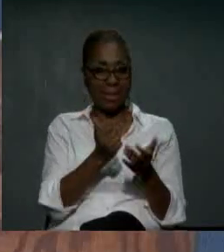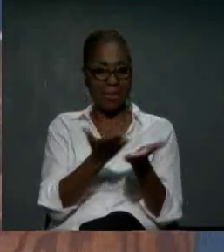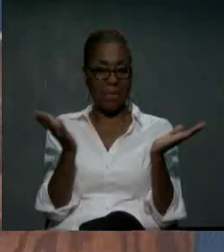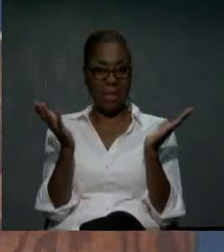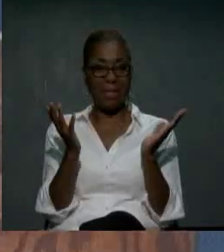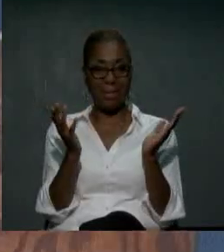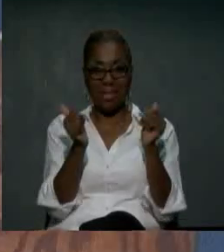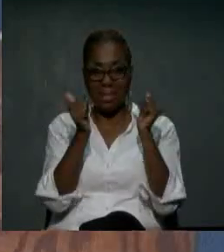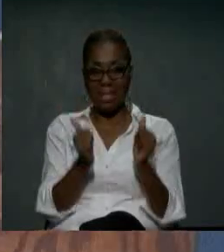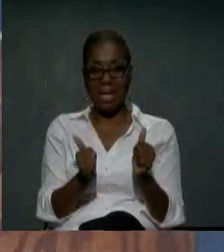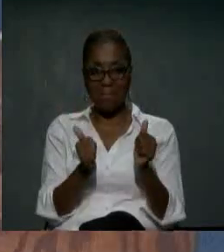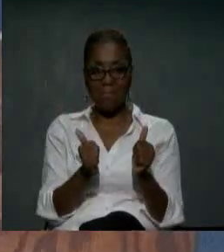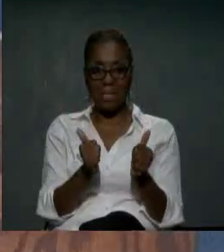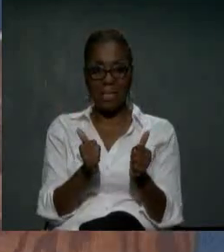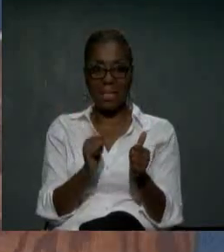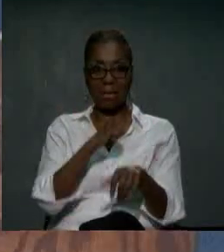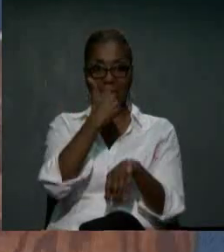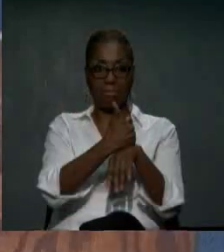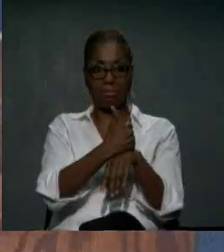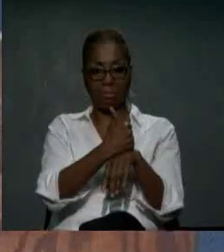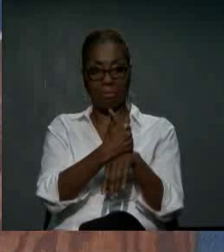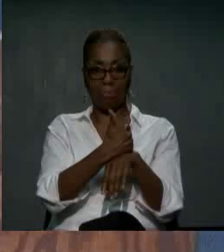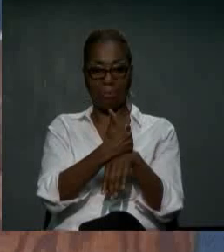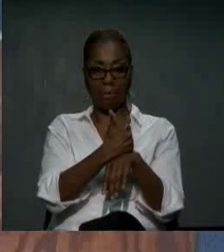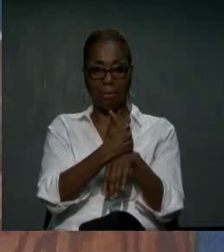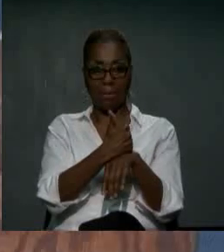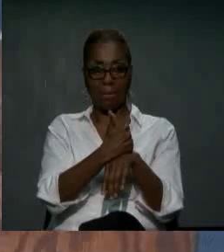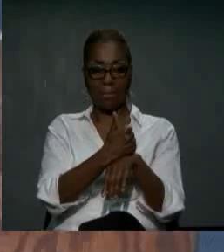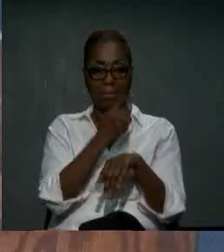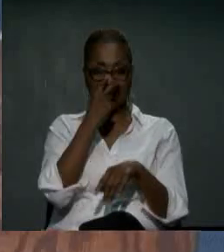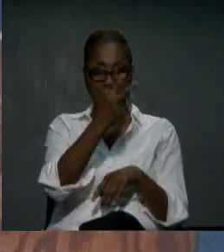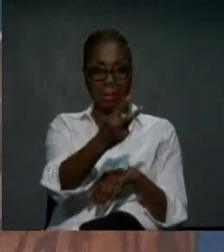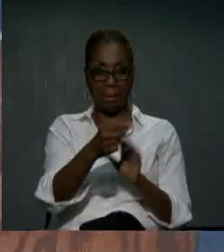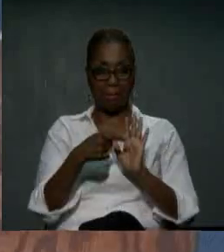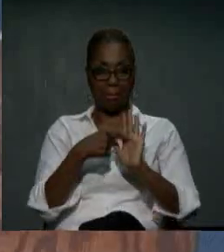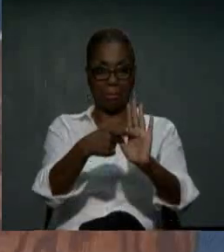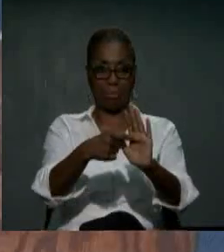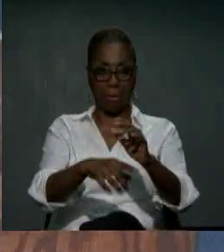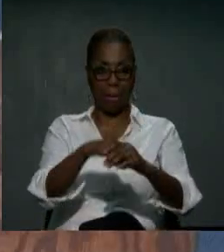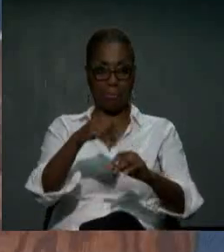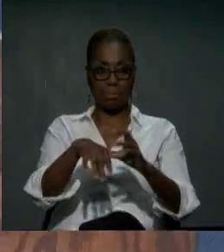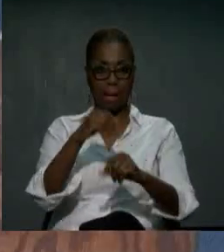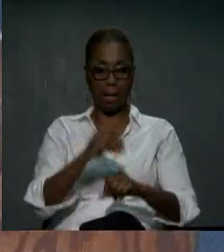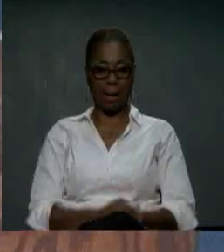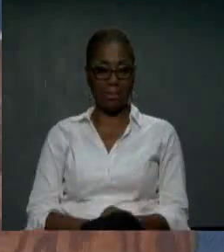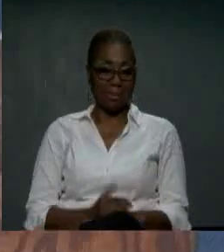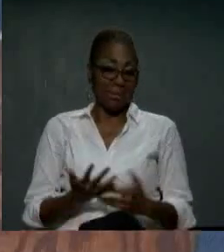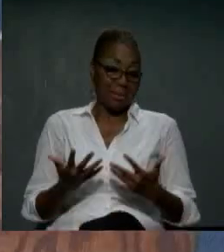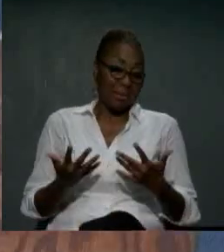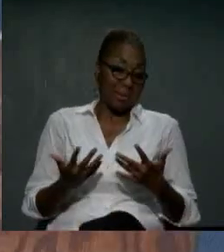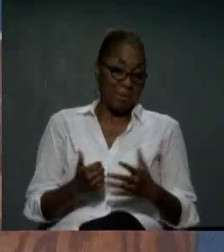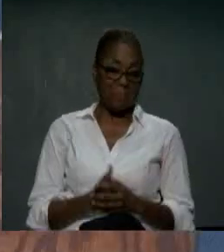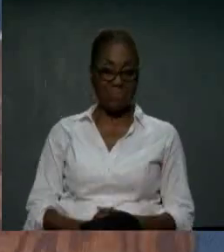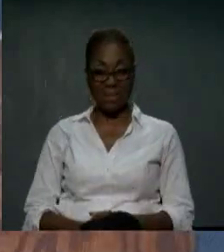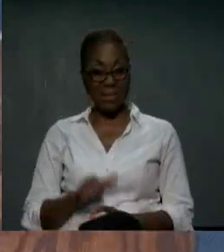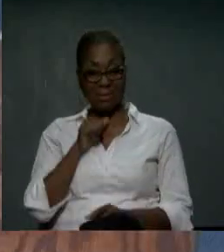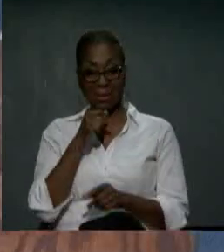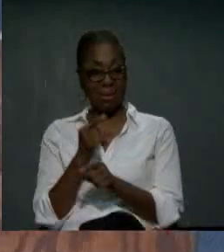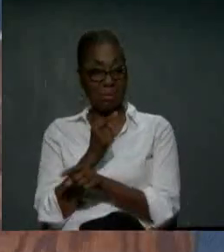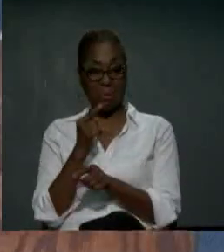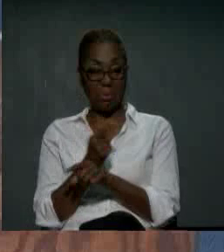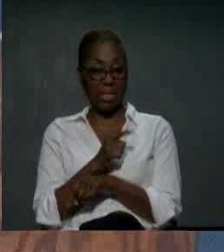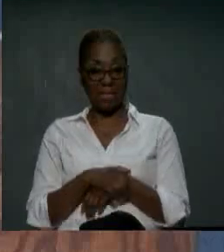anything can be parked right up, visible outside. It just is an